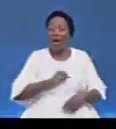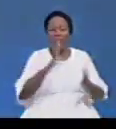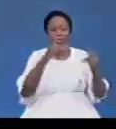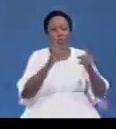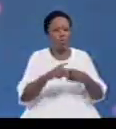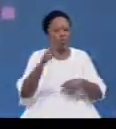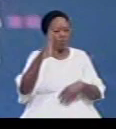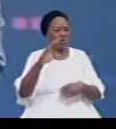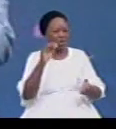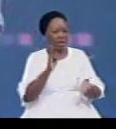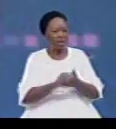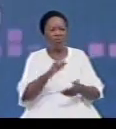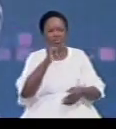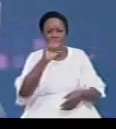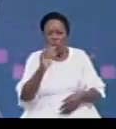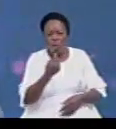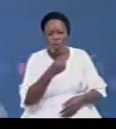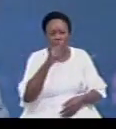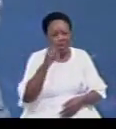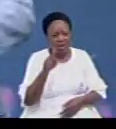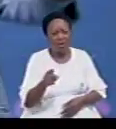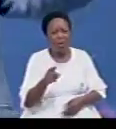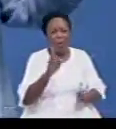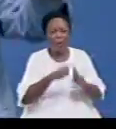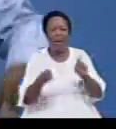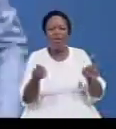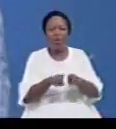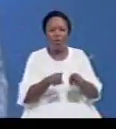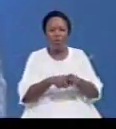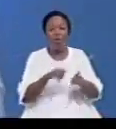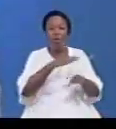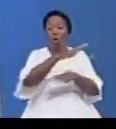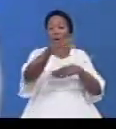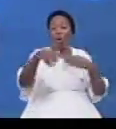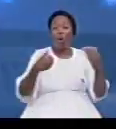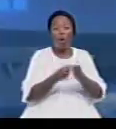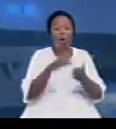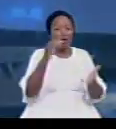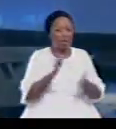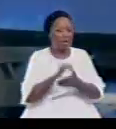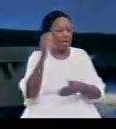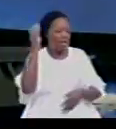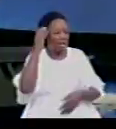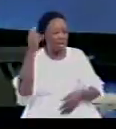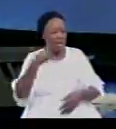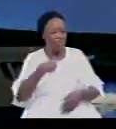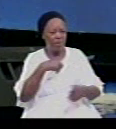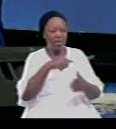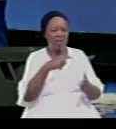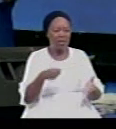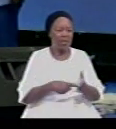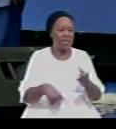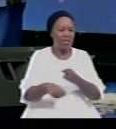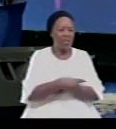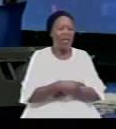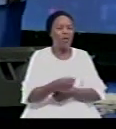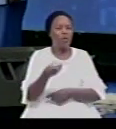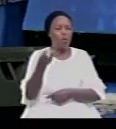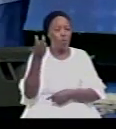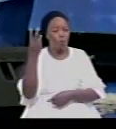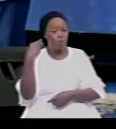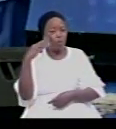only thou, but also all that hear me this day were